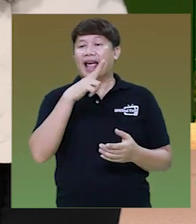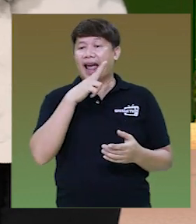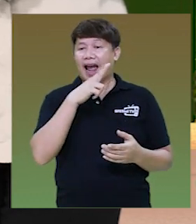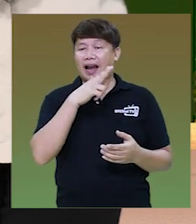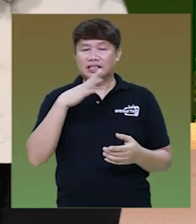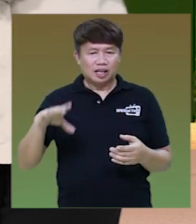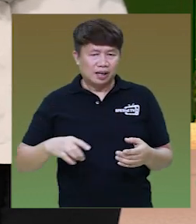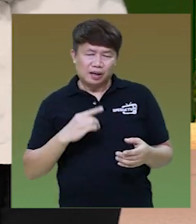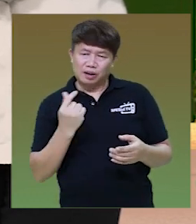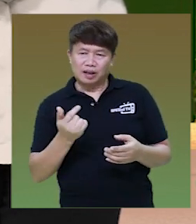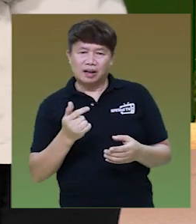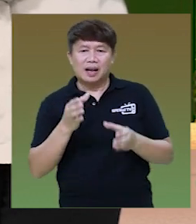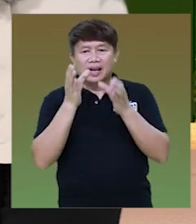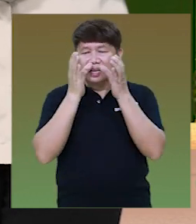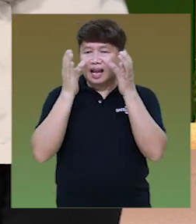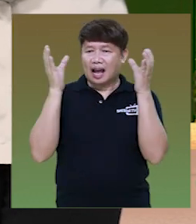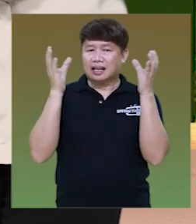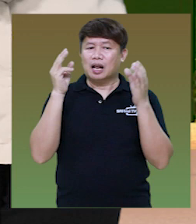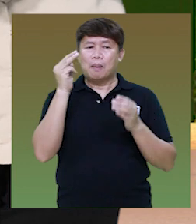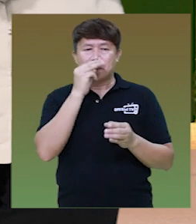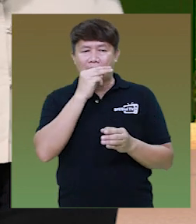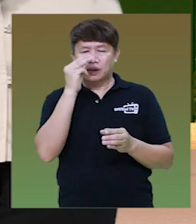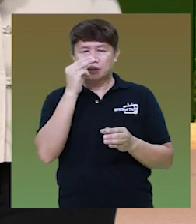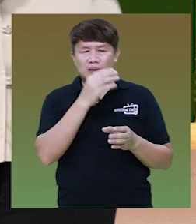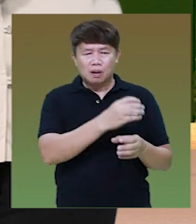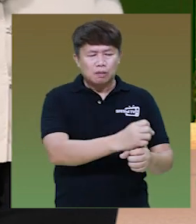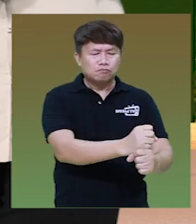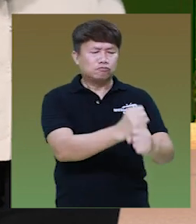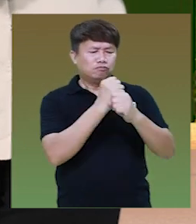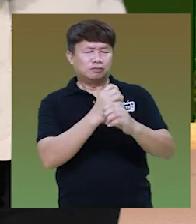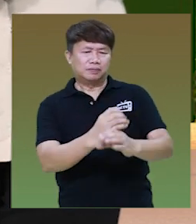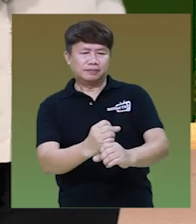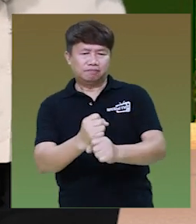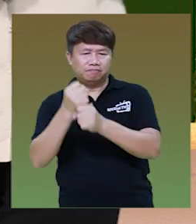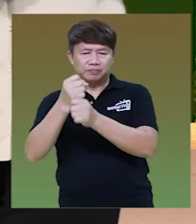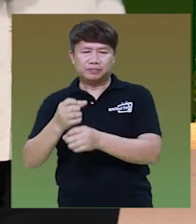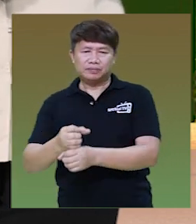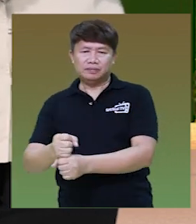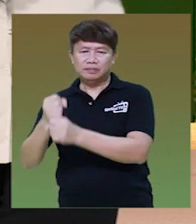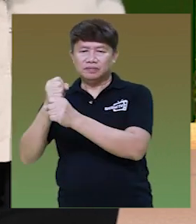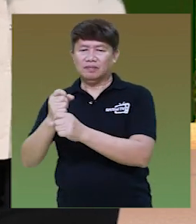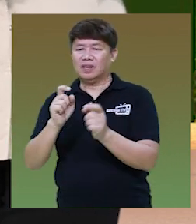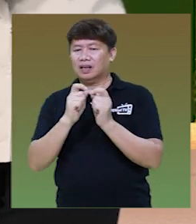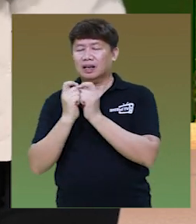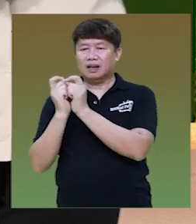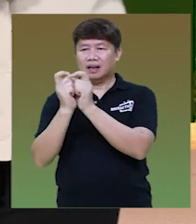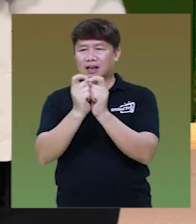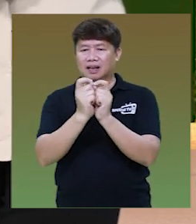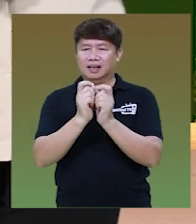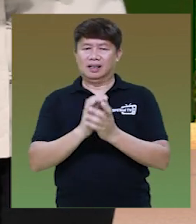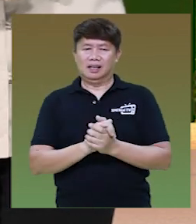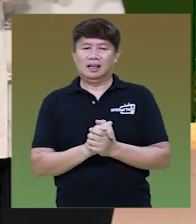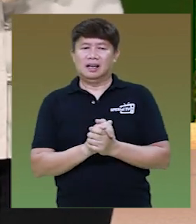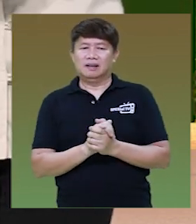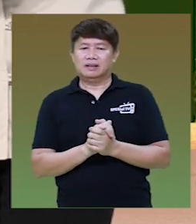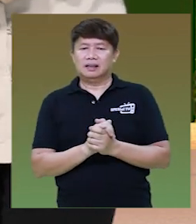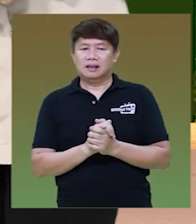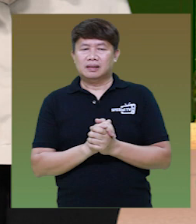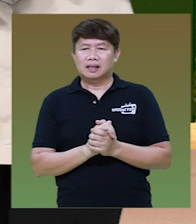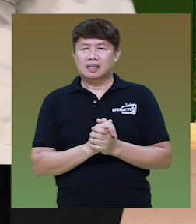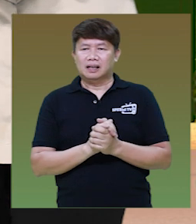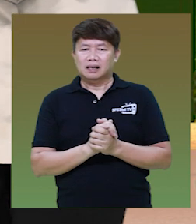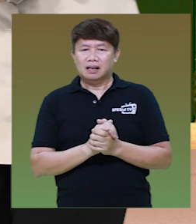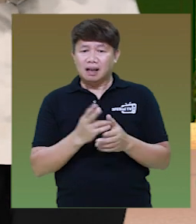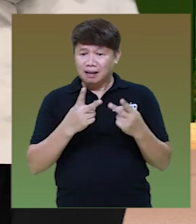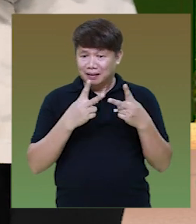hen, dog, cat, and the mouse pulled and pulled it together.